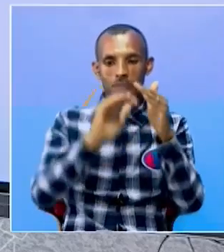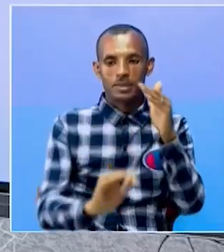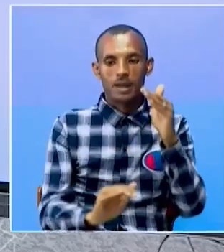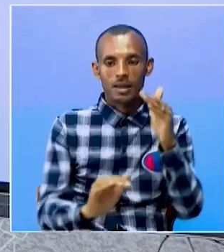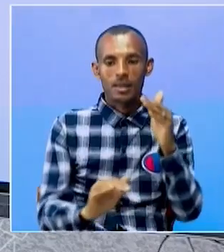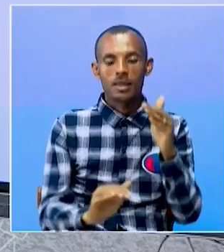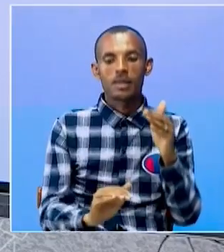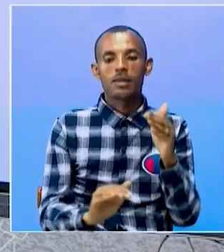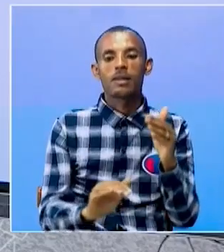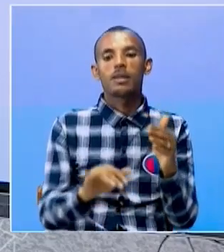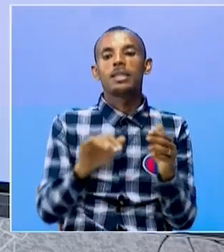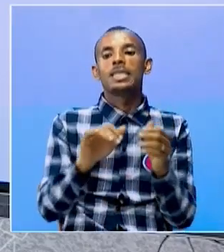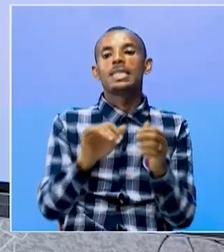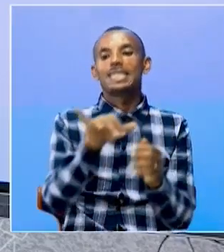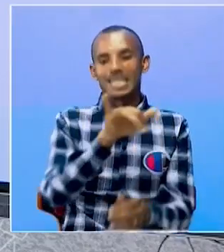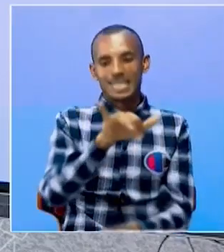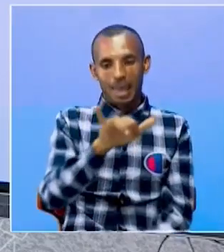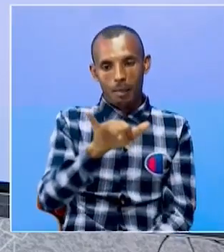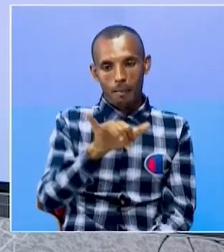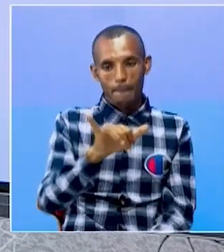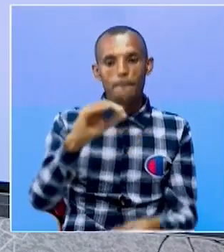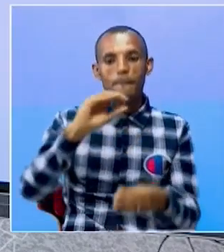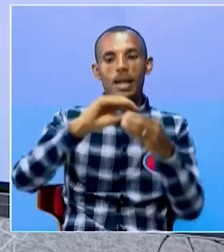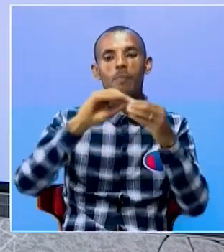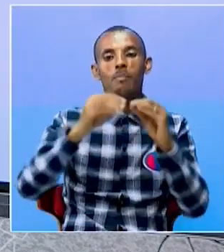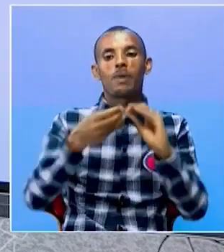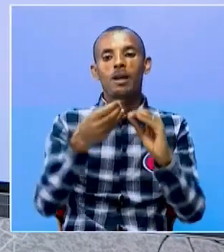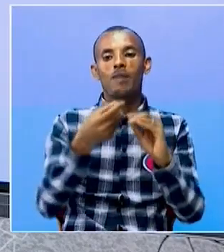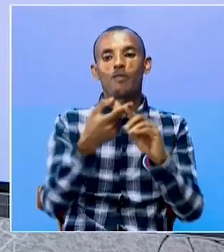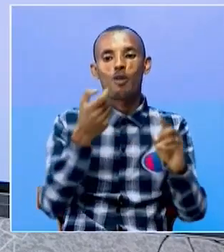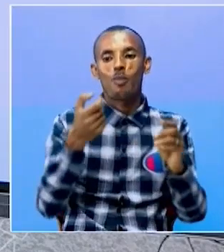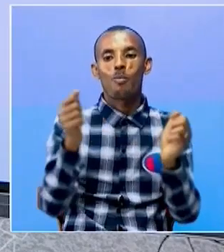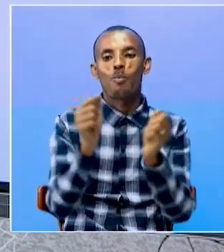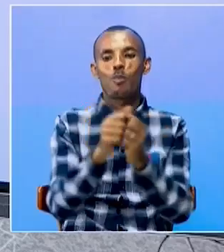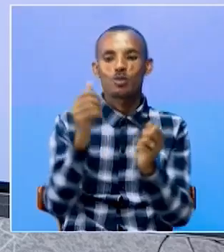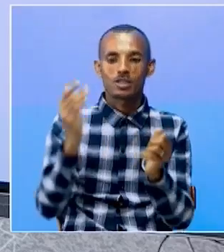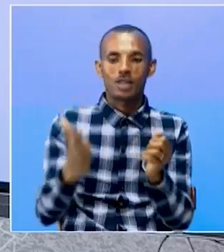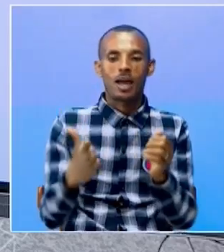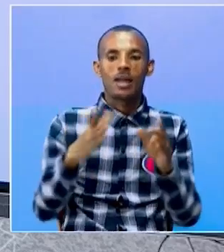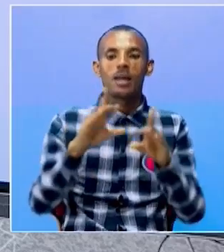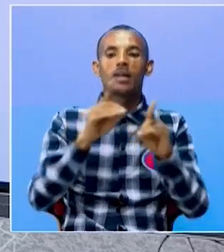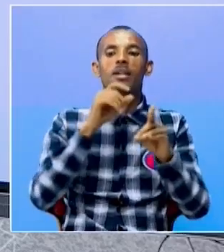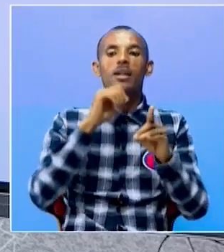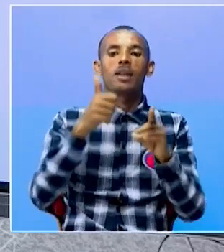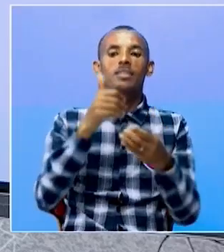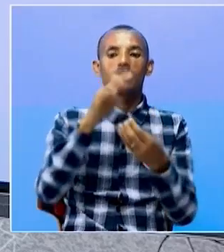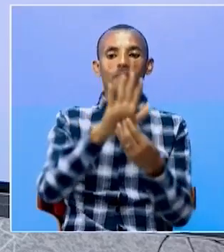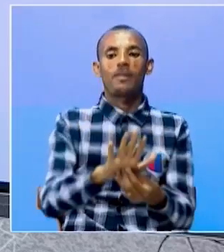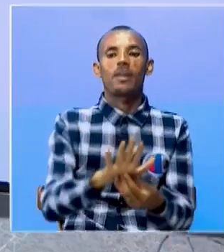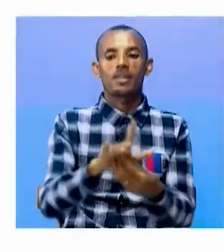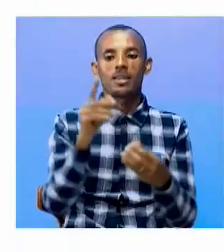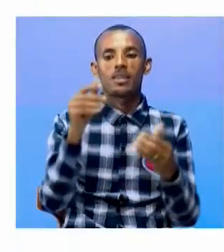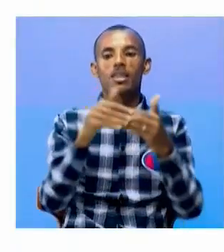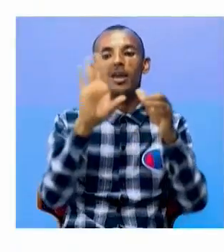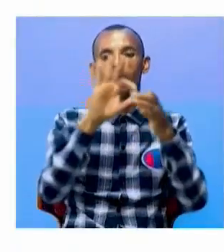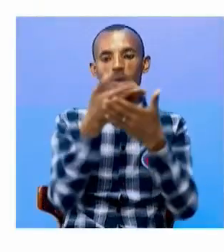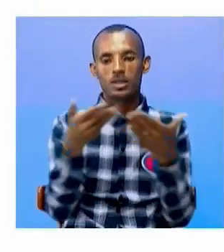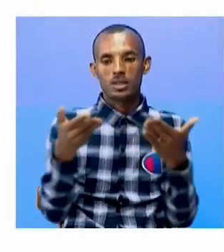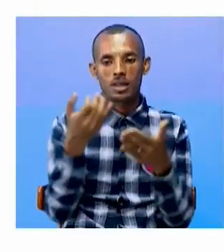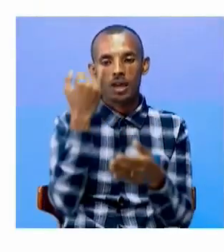subtracting the same number from both sides doesn't affect the equation. Here, if